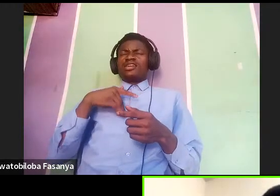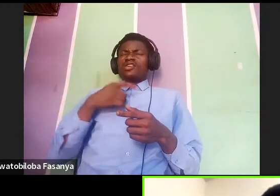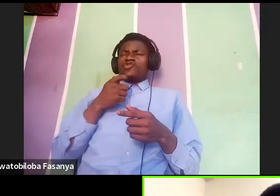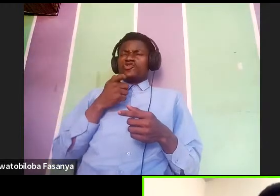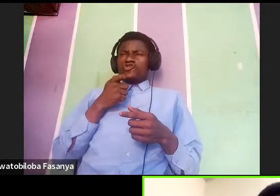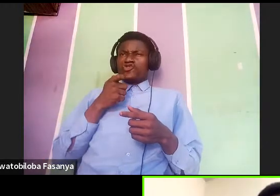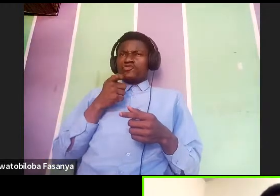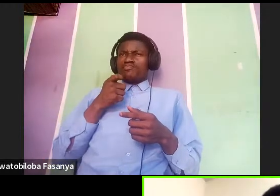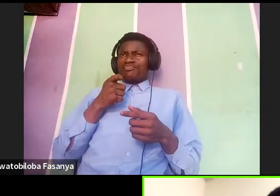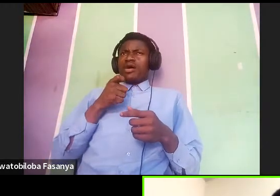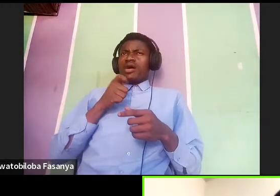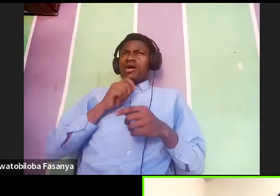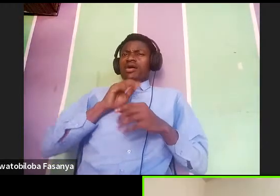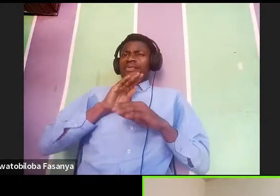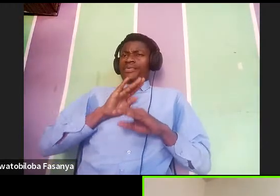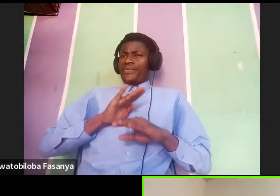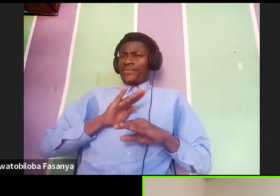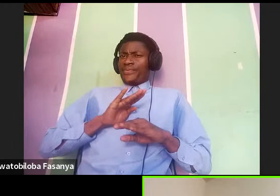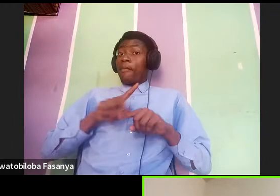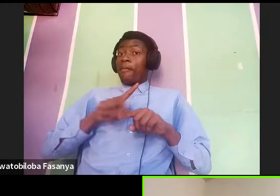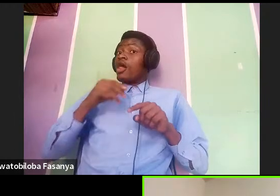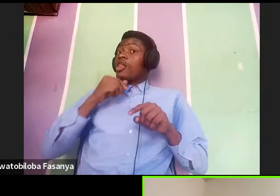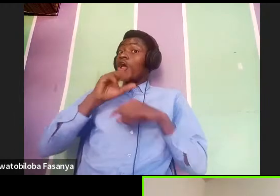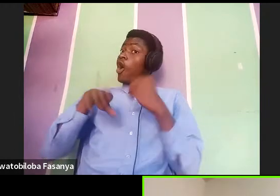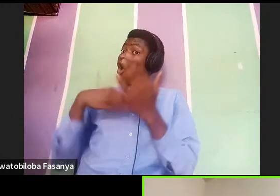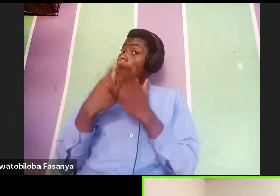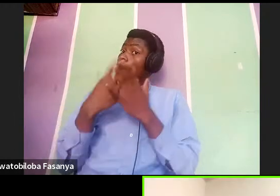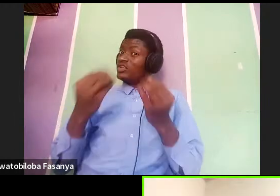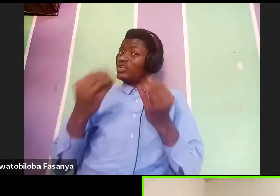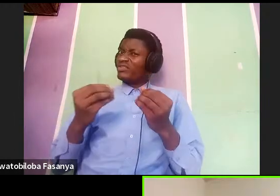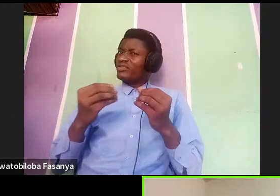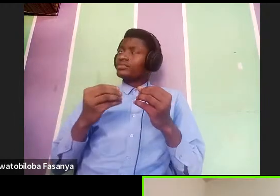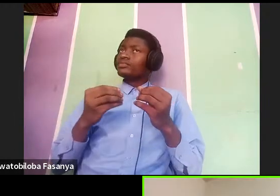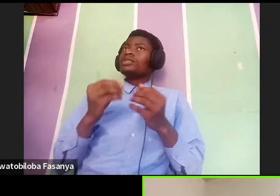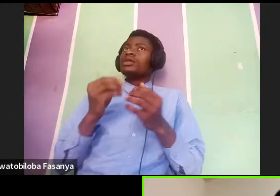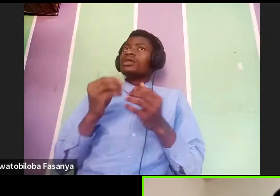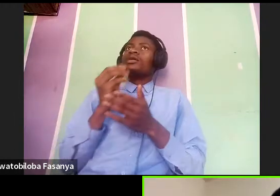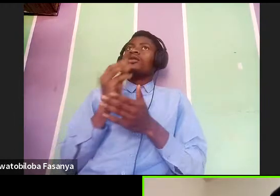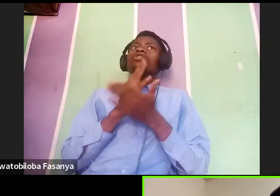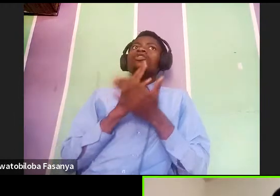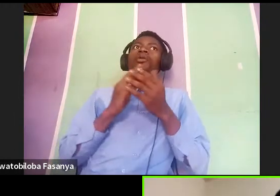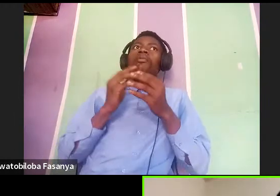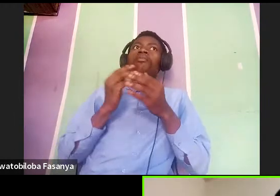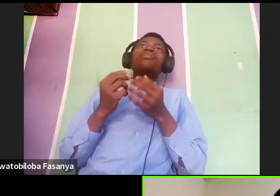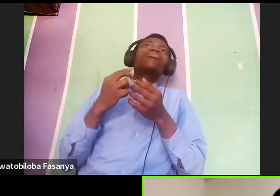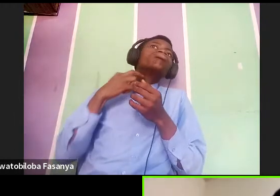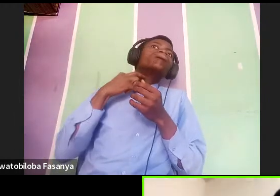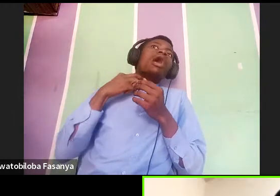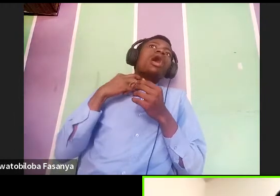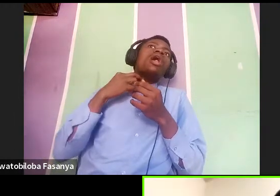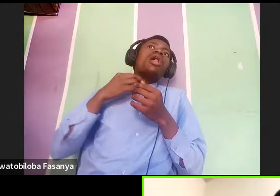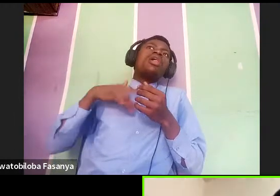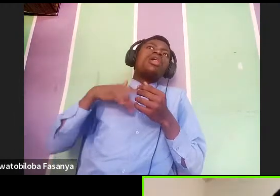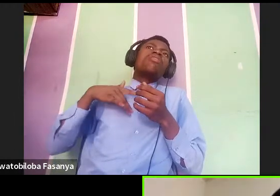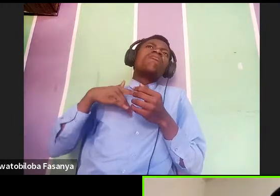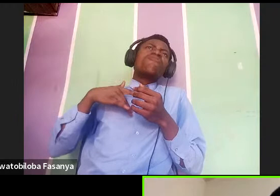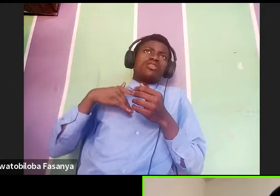will be some soreness because, all that area will be sore because, and you may have some scratches as